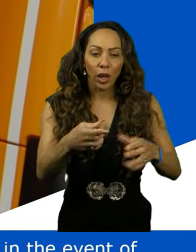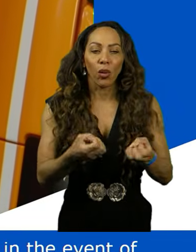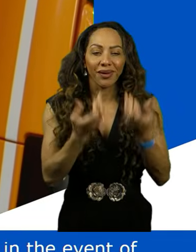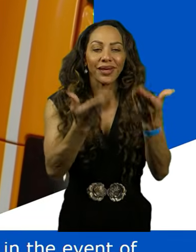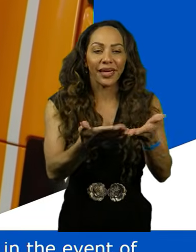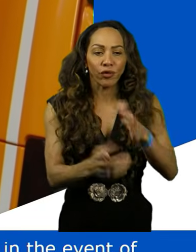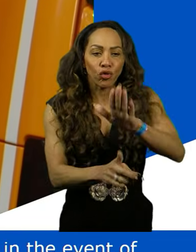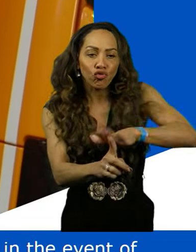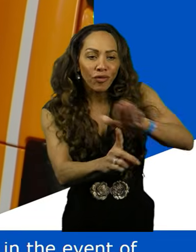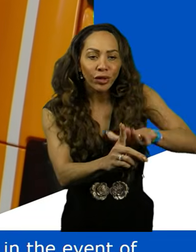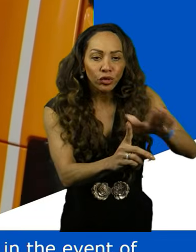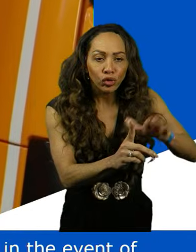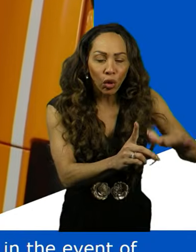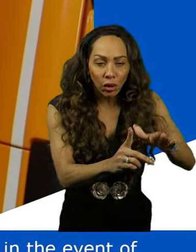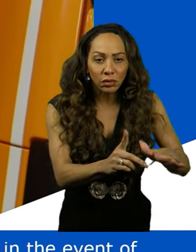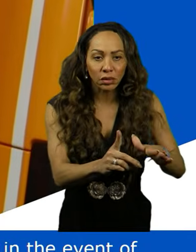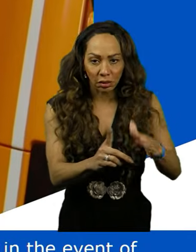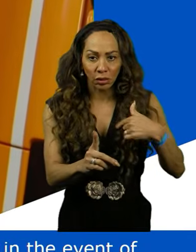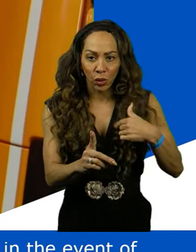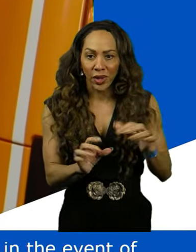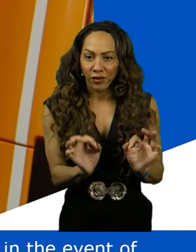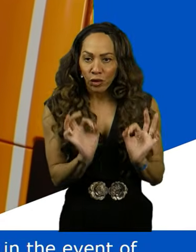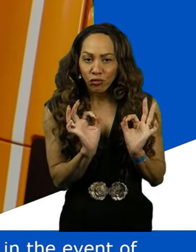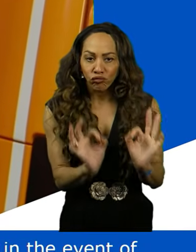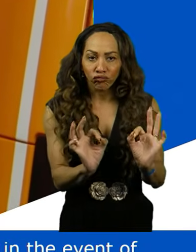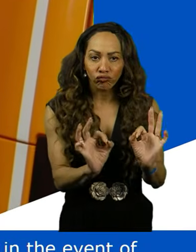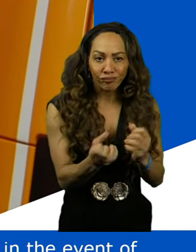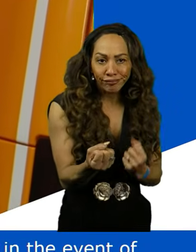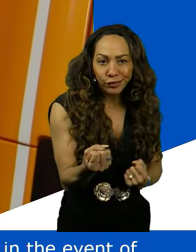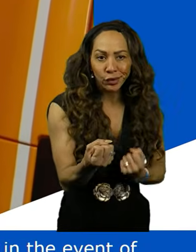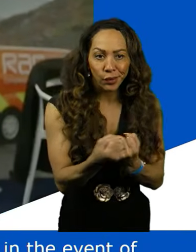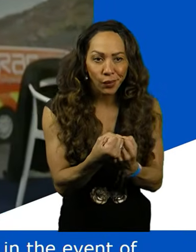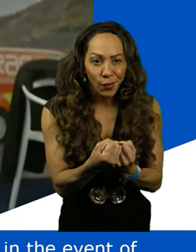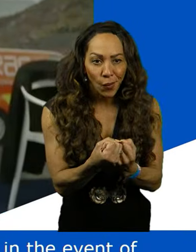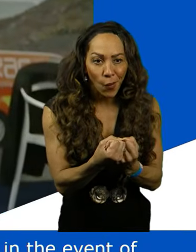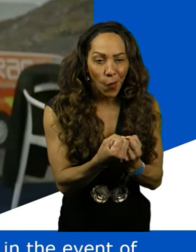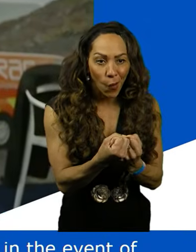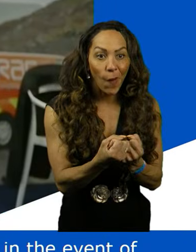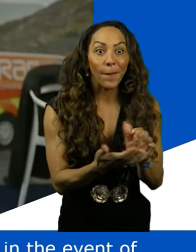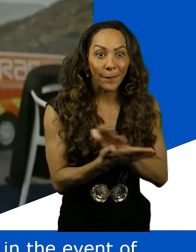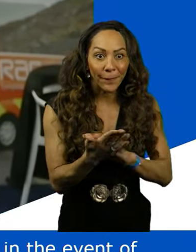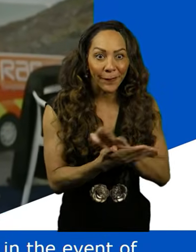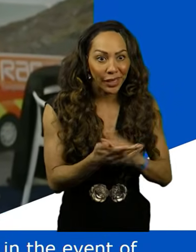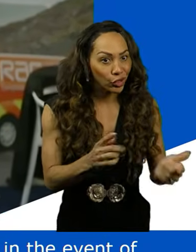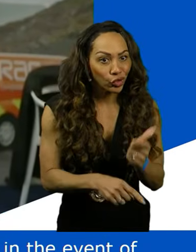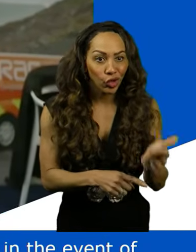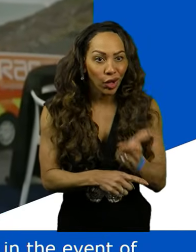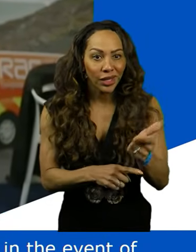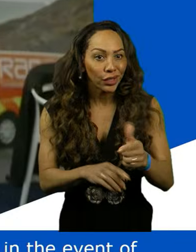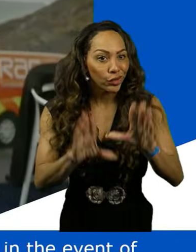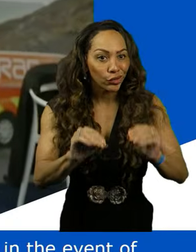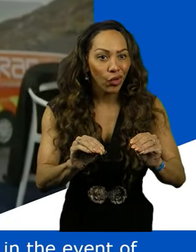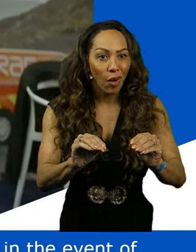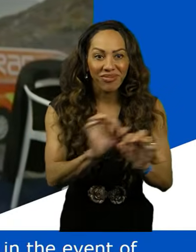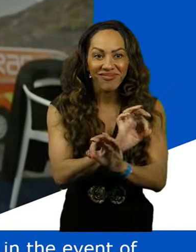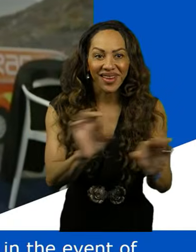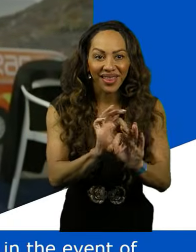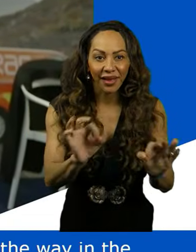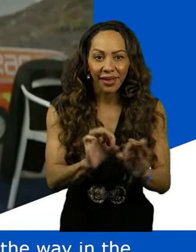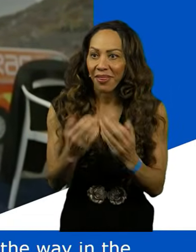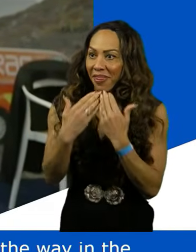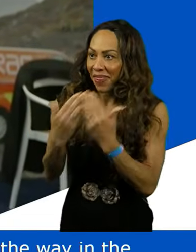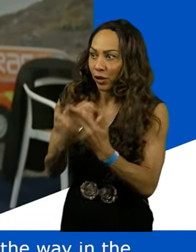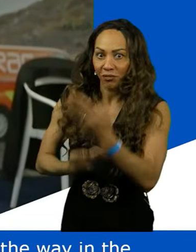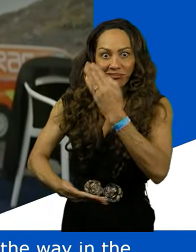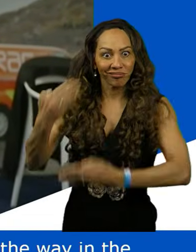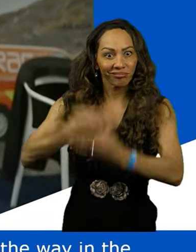that our customers can get on the way in the knowledge that we've supported them as best as we can. Fantastic. Thank you for breaking that down for us. Can